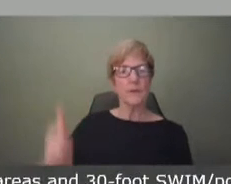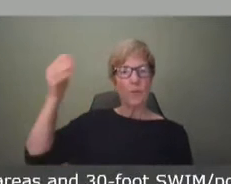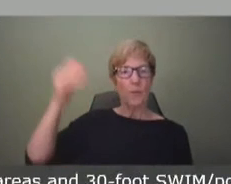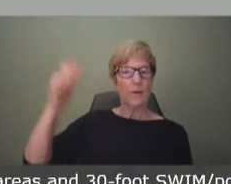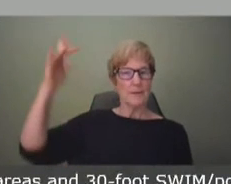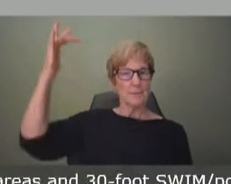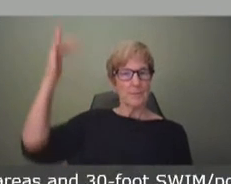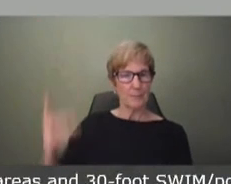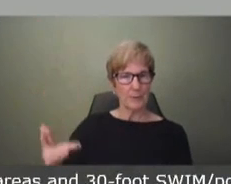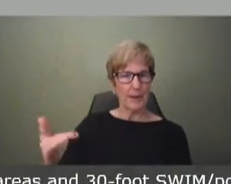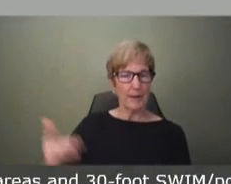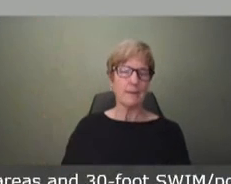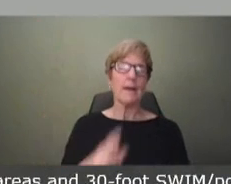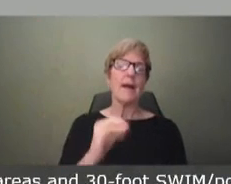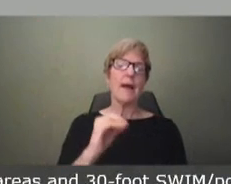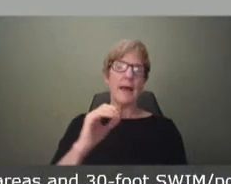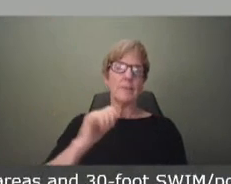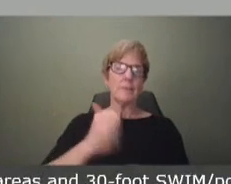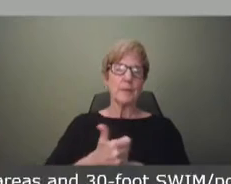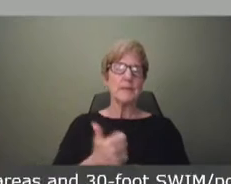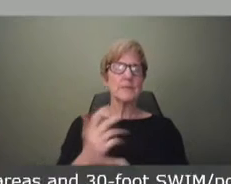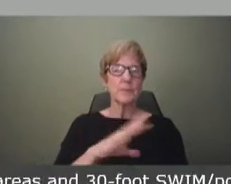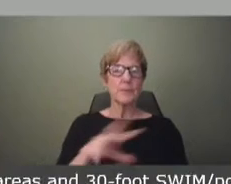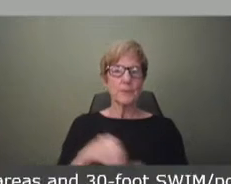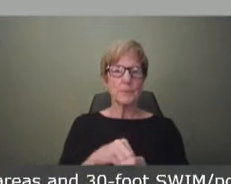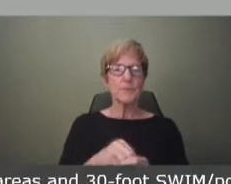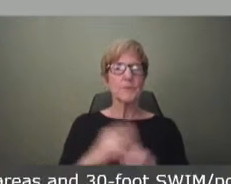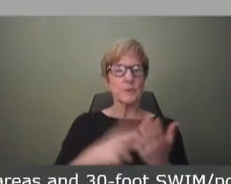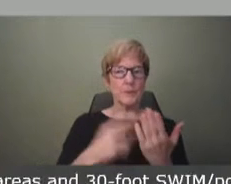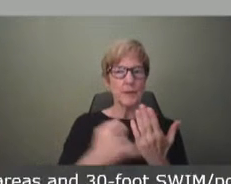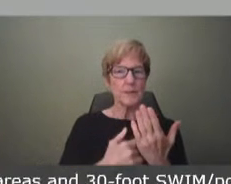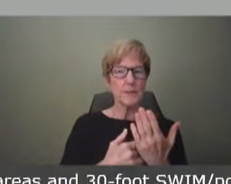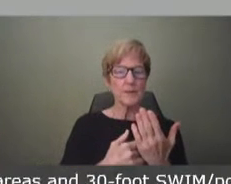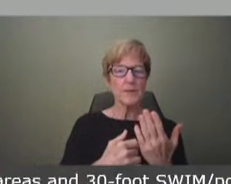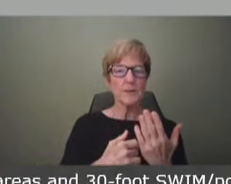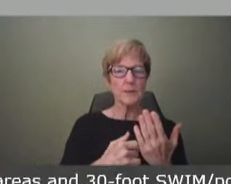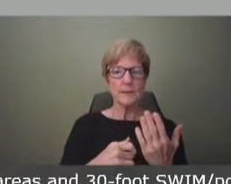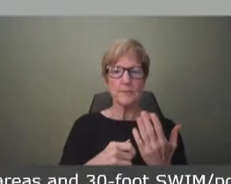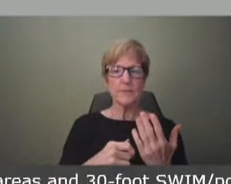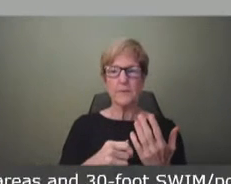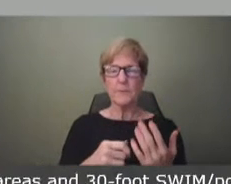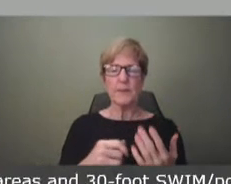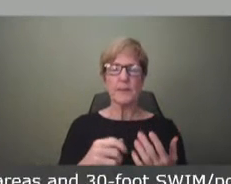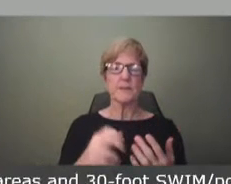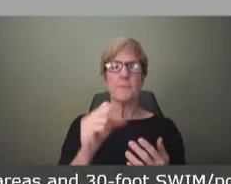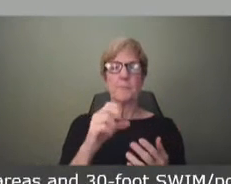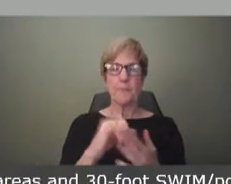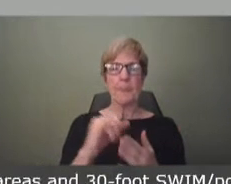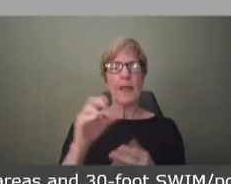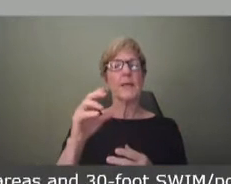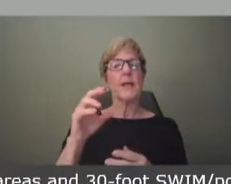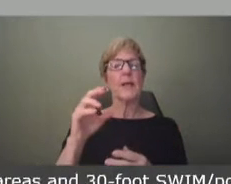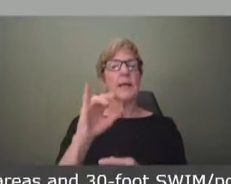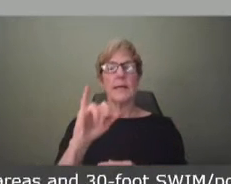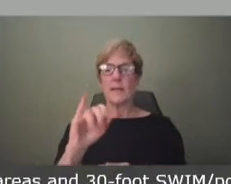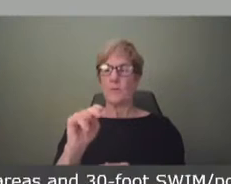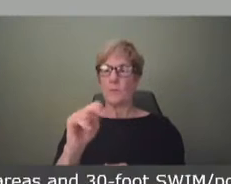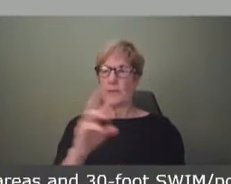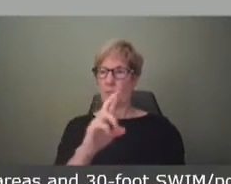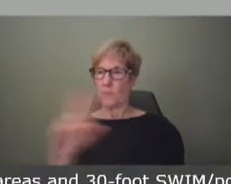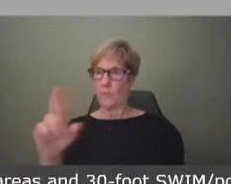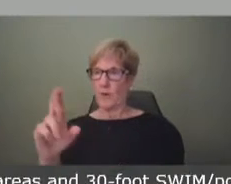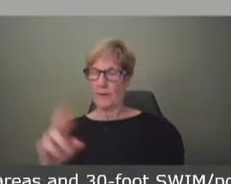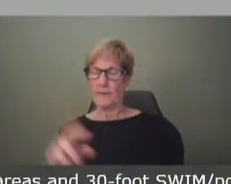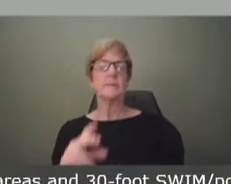placement standards have been incorporated into the project uh does provide right in right out right in right out access from uh West WT